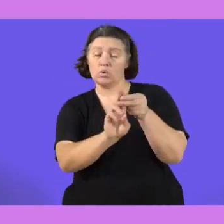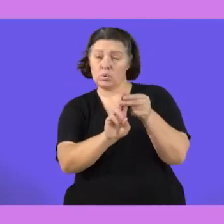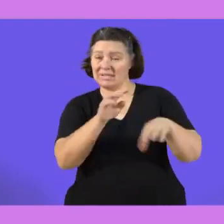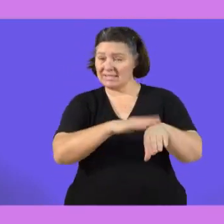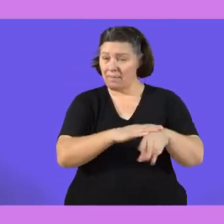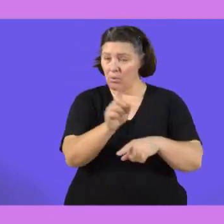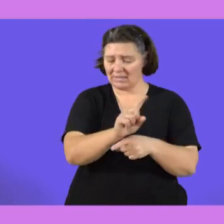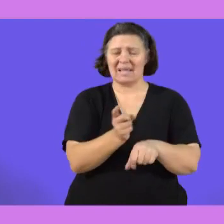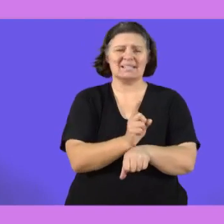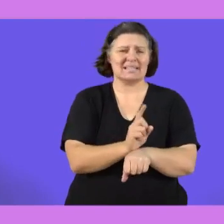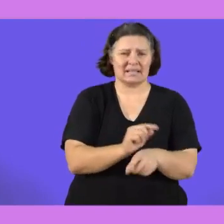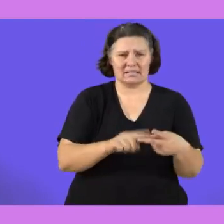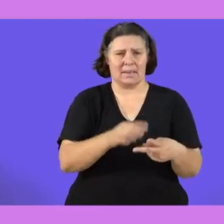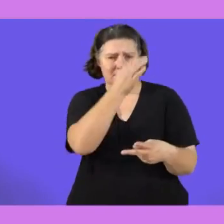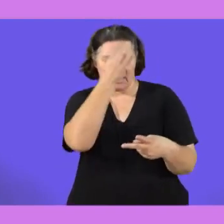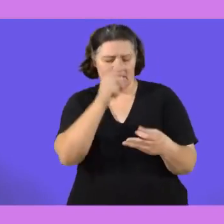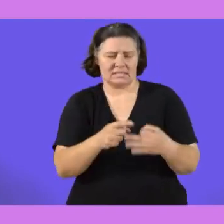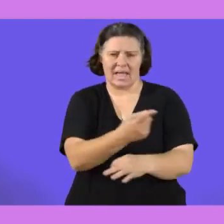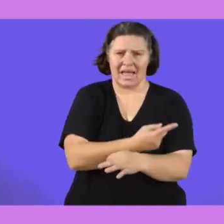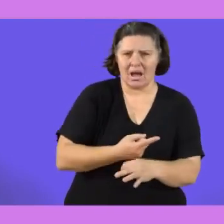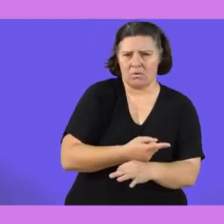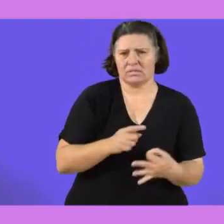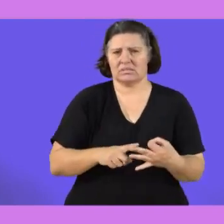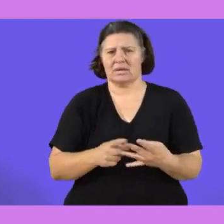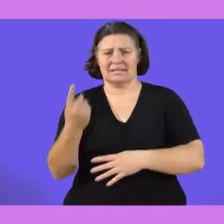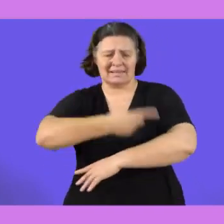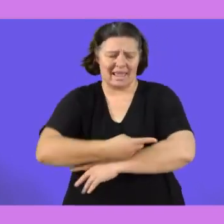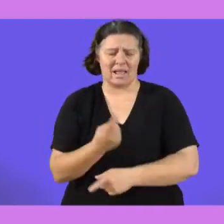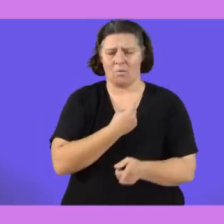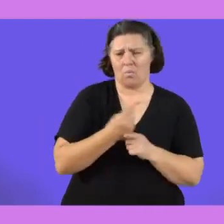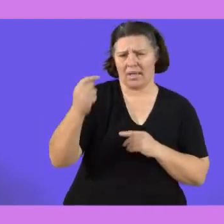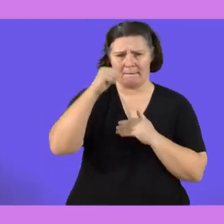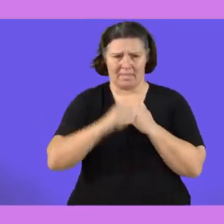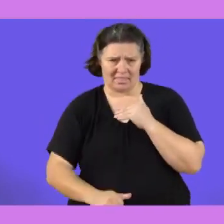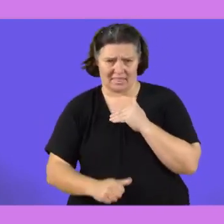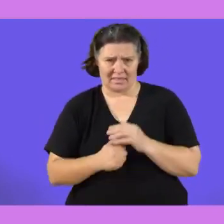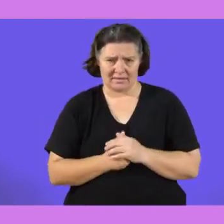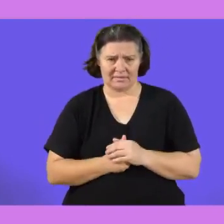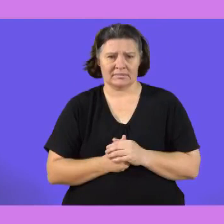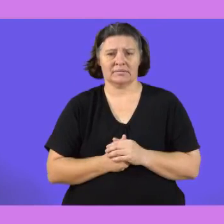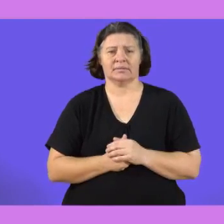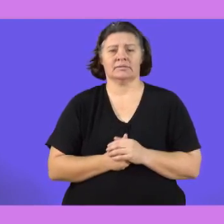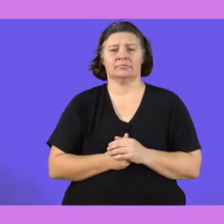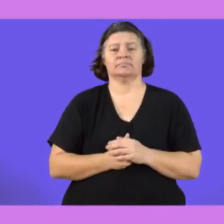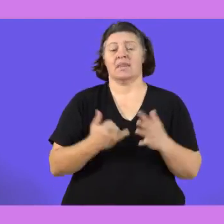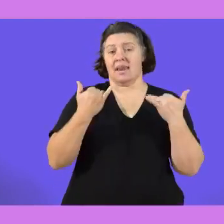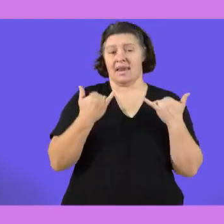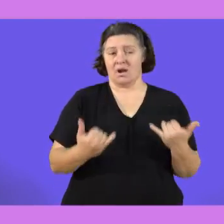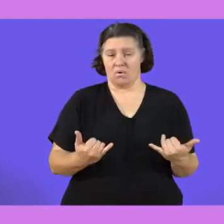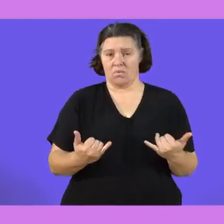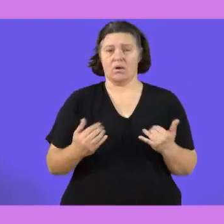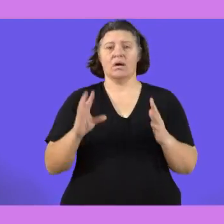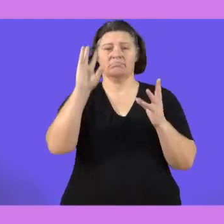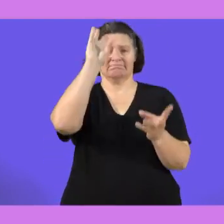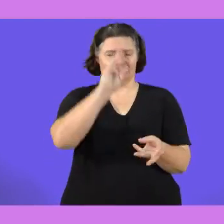indicated that the units of time is seconds, minutes, hours, days, weeks, and months. Right, so